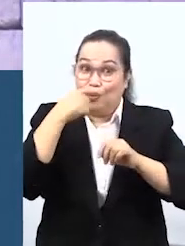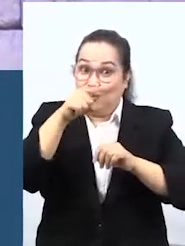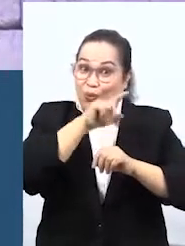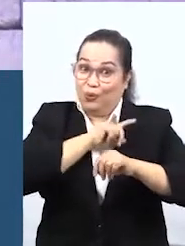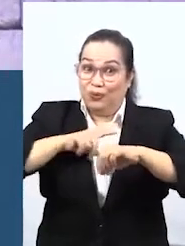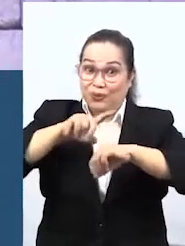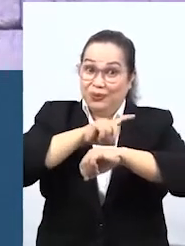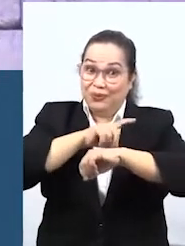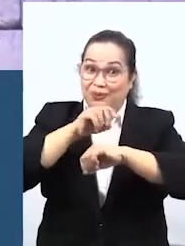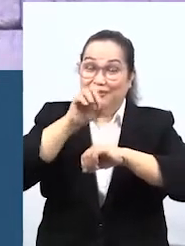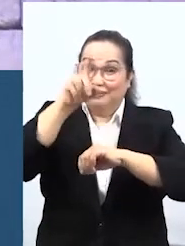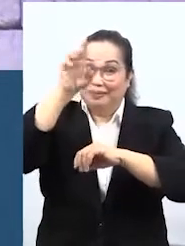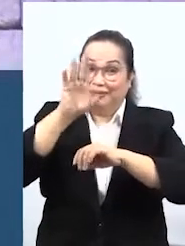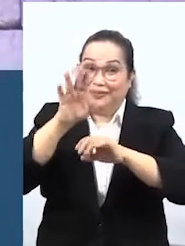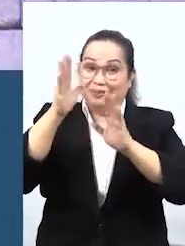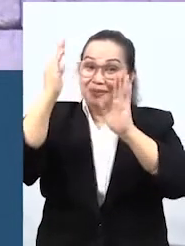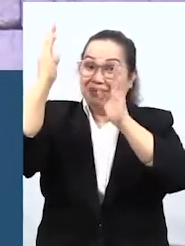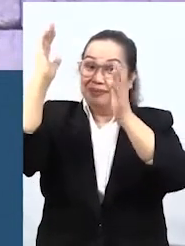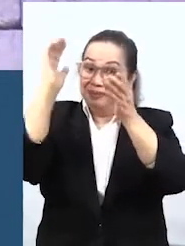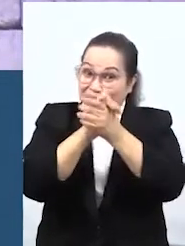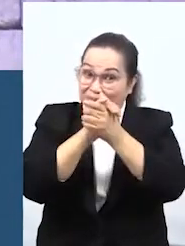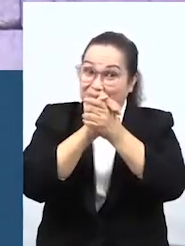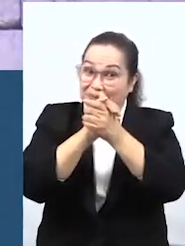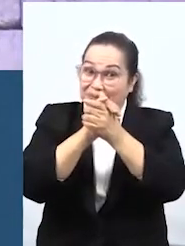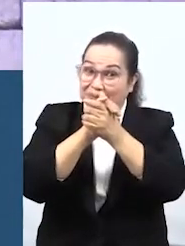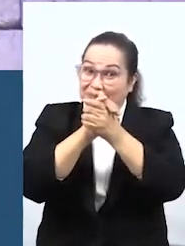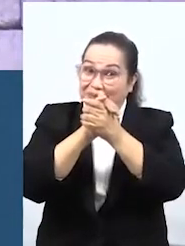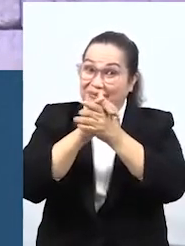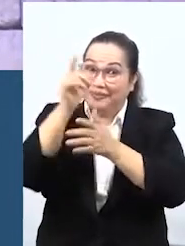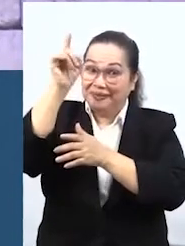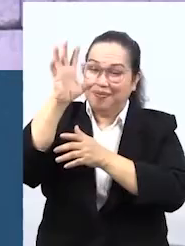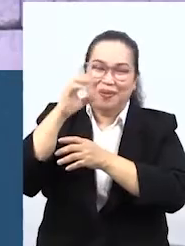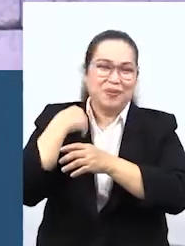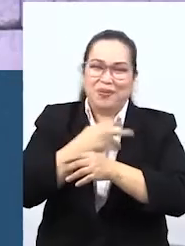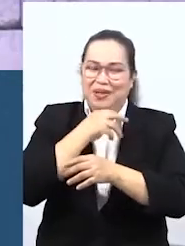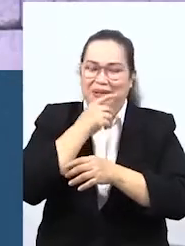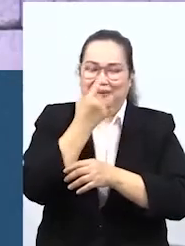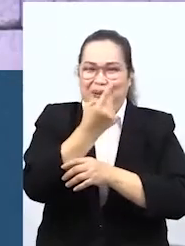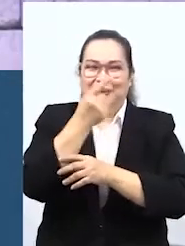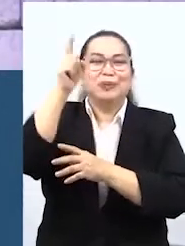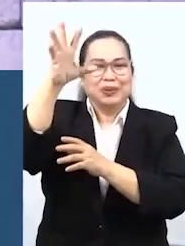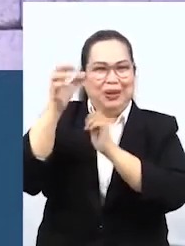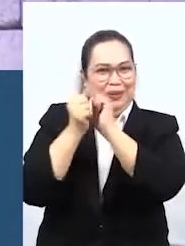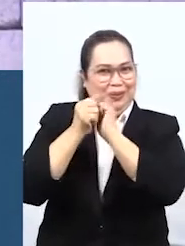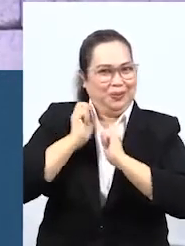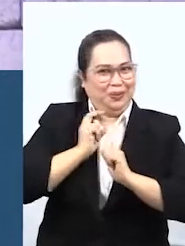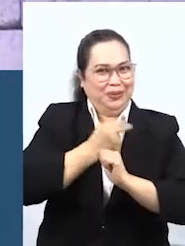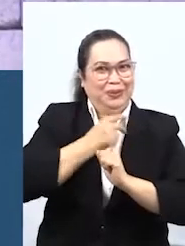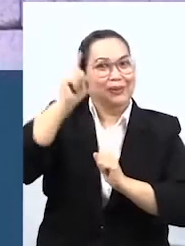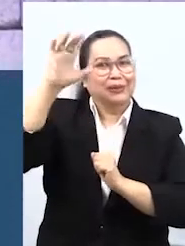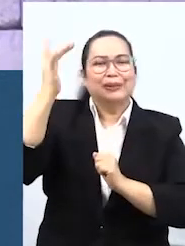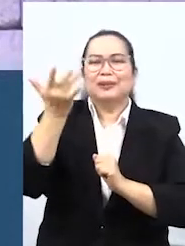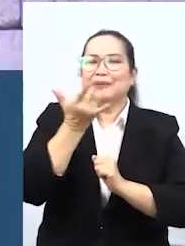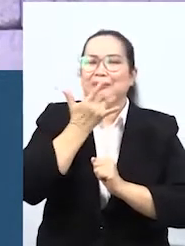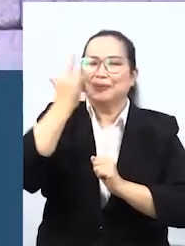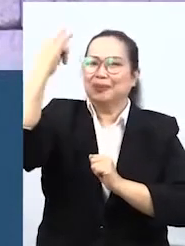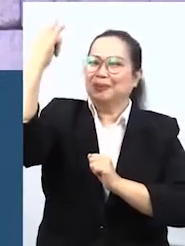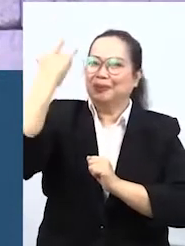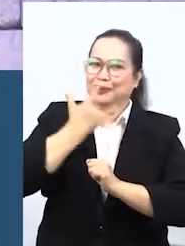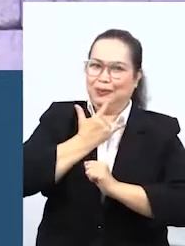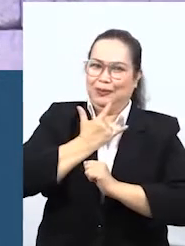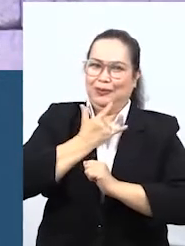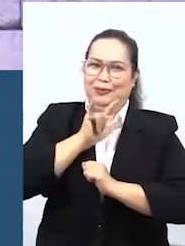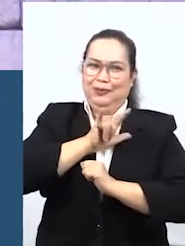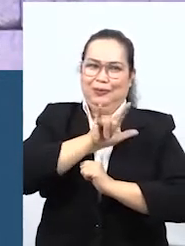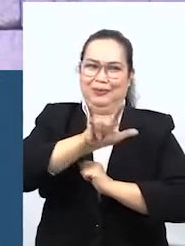kingdom of God are married to God himself we are not alone He loves us his heart is for us and we